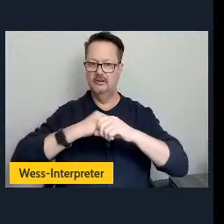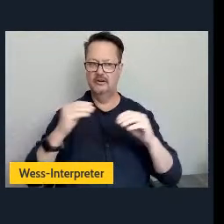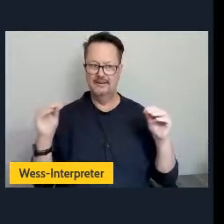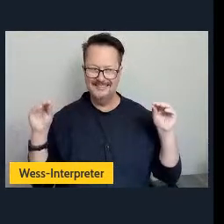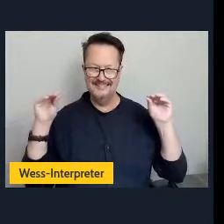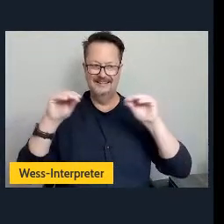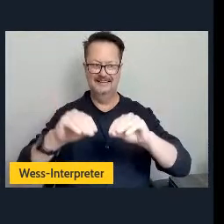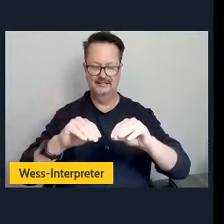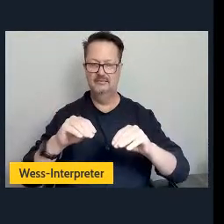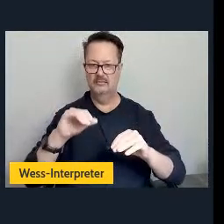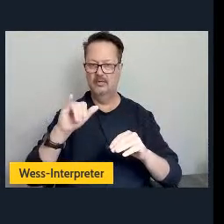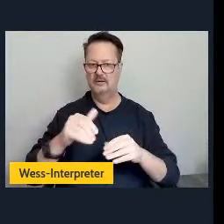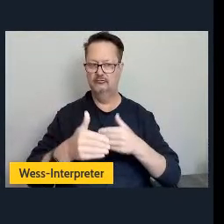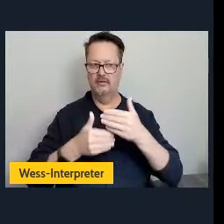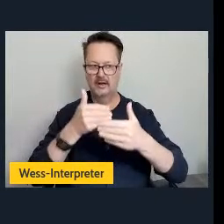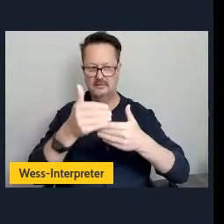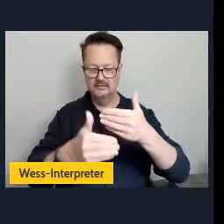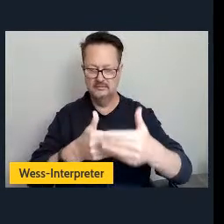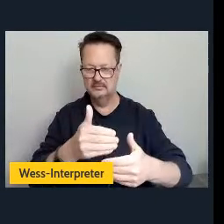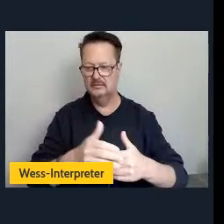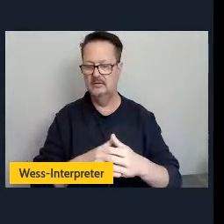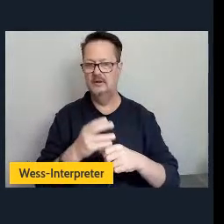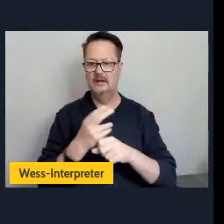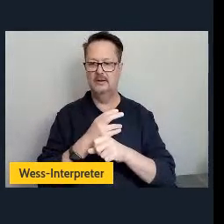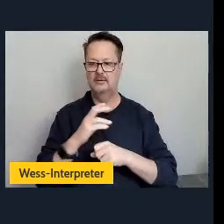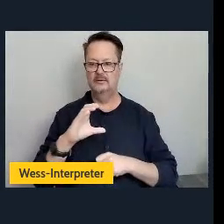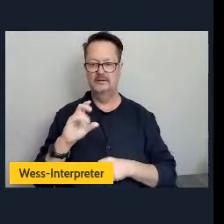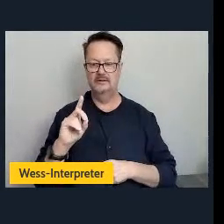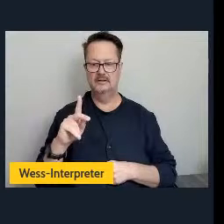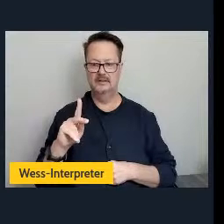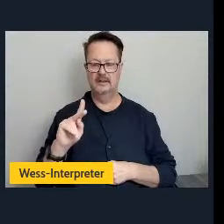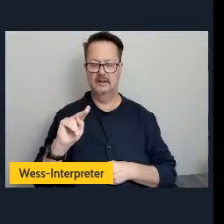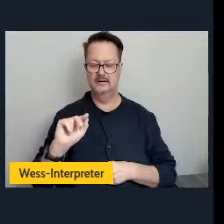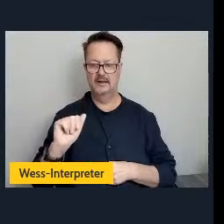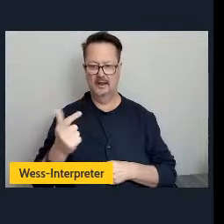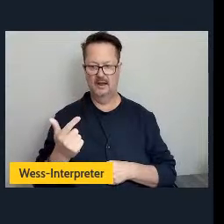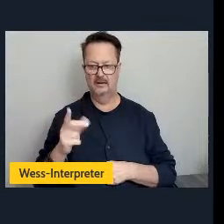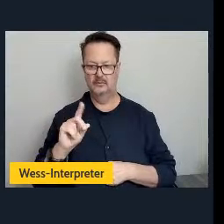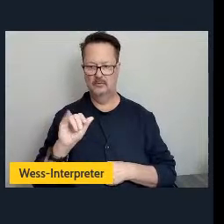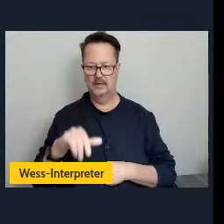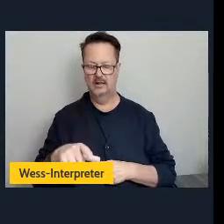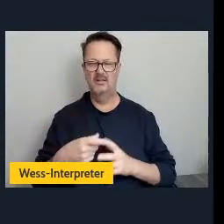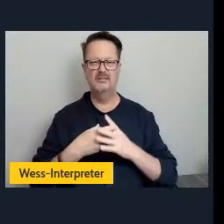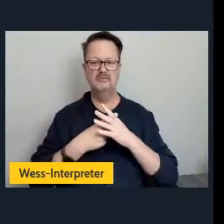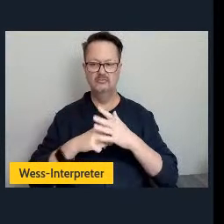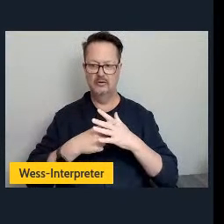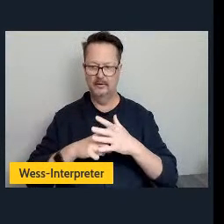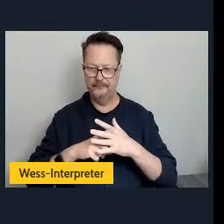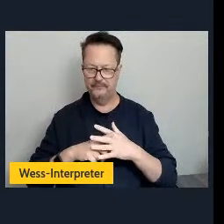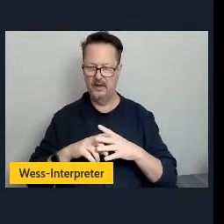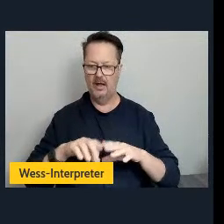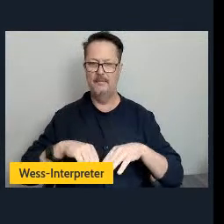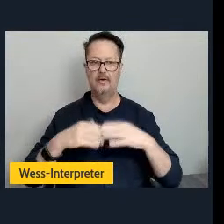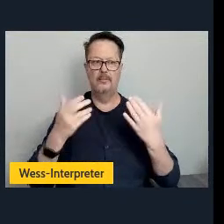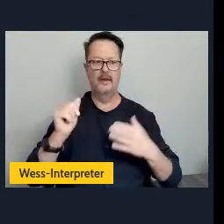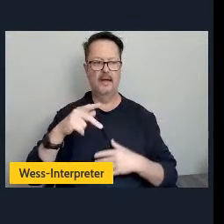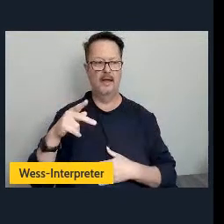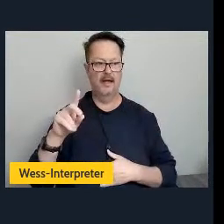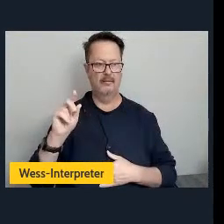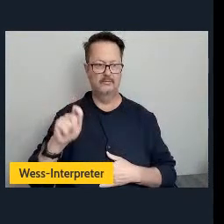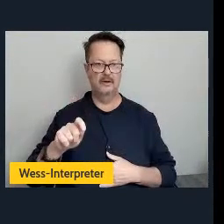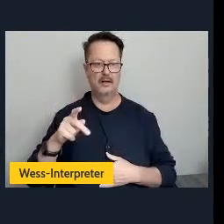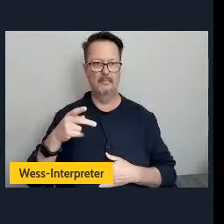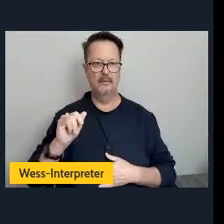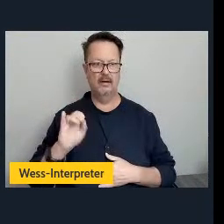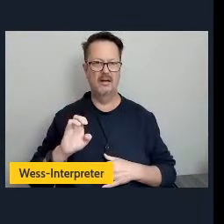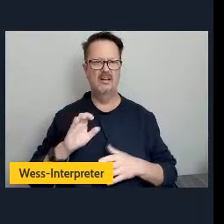process. So we can use CDK-nag to do that. Let's get started with that. I'm going to open up app.py and clean up a few